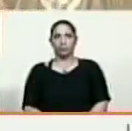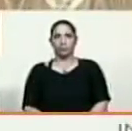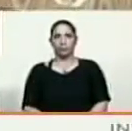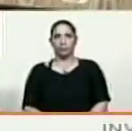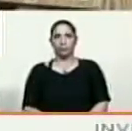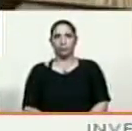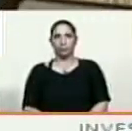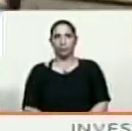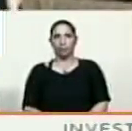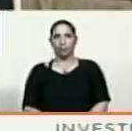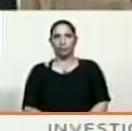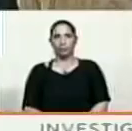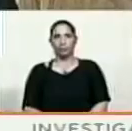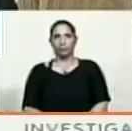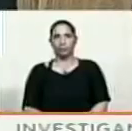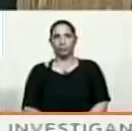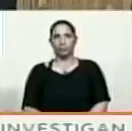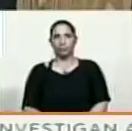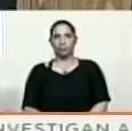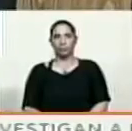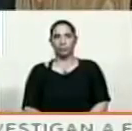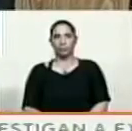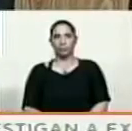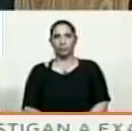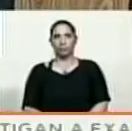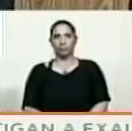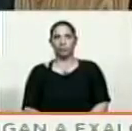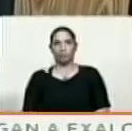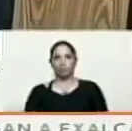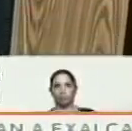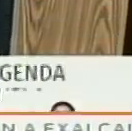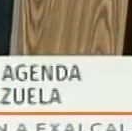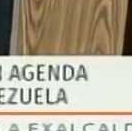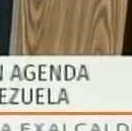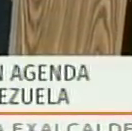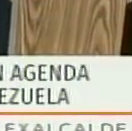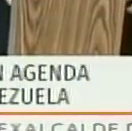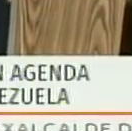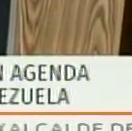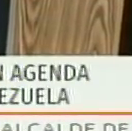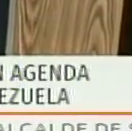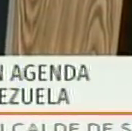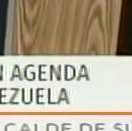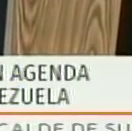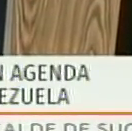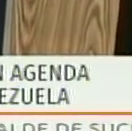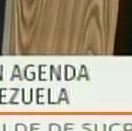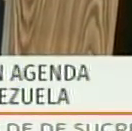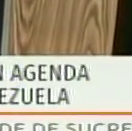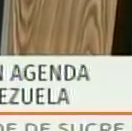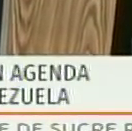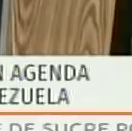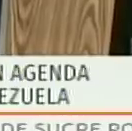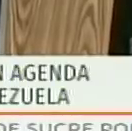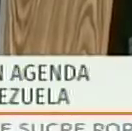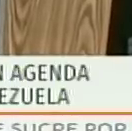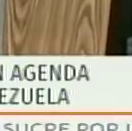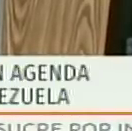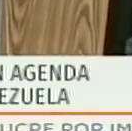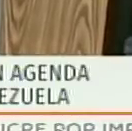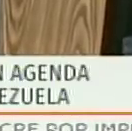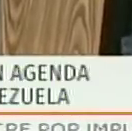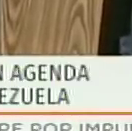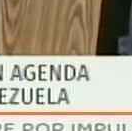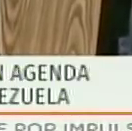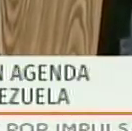Your group comprises more than half the population of the world. What will you be doing to compel Washington, because this